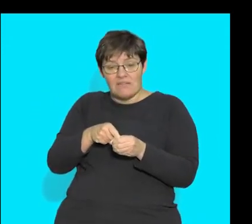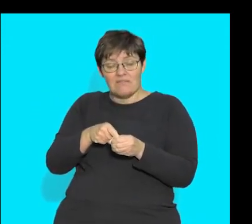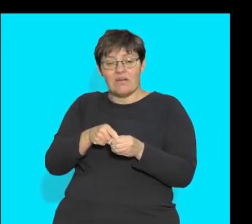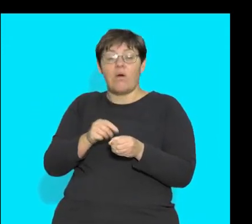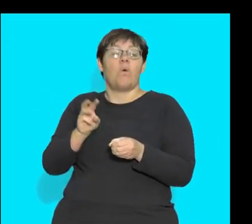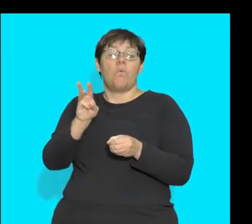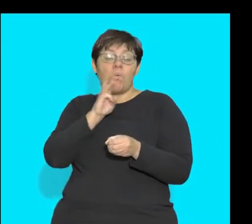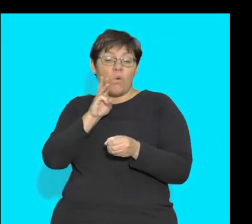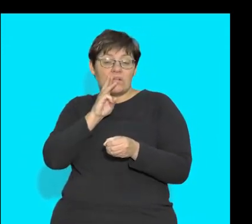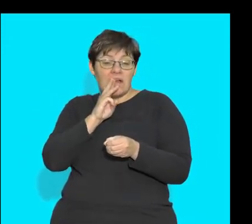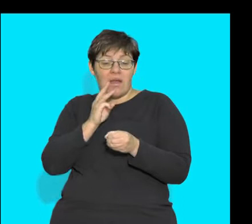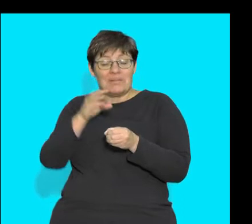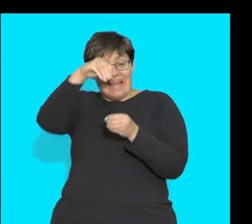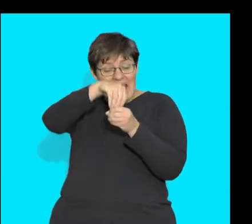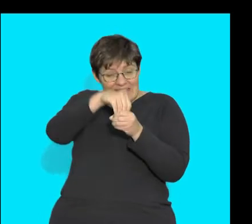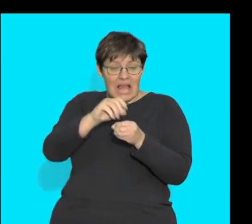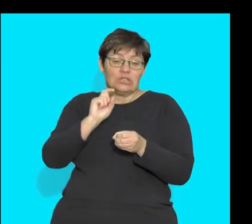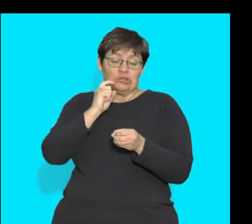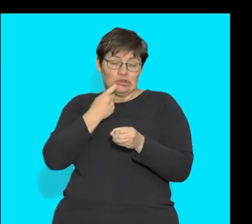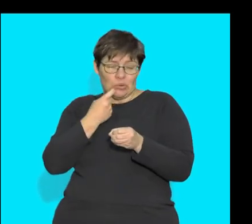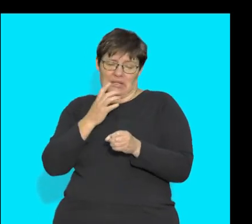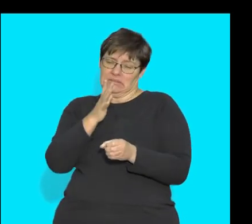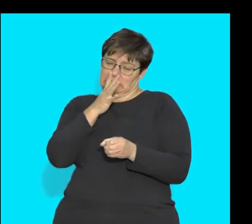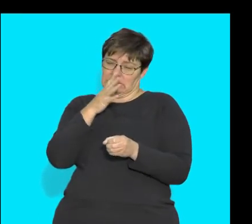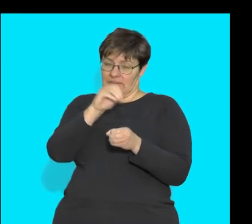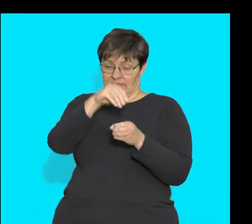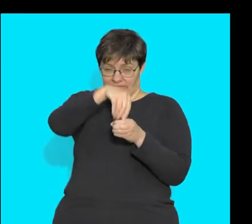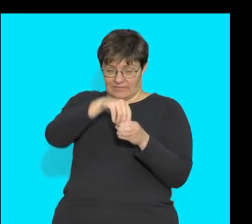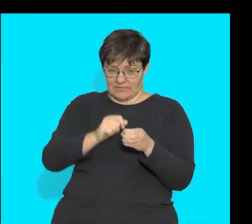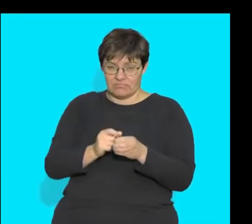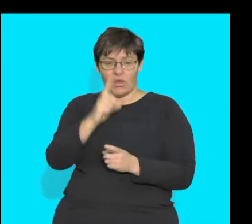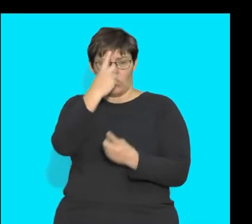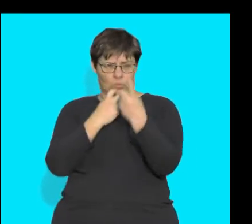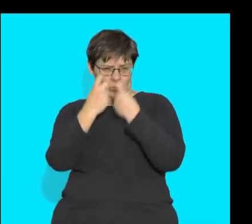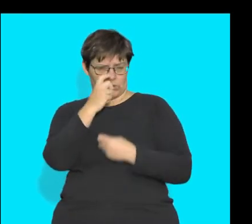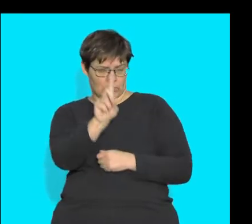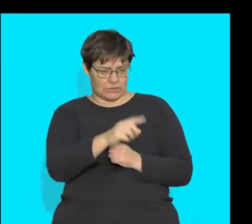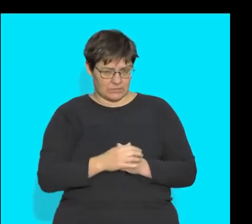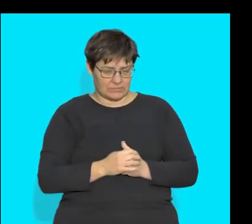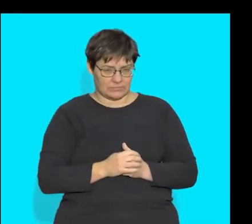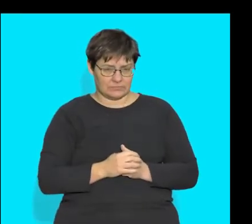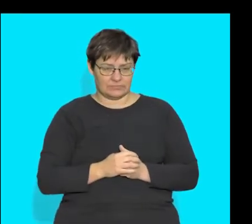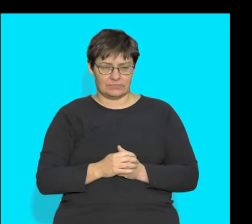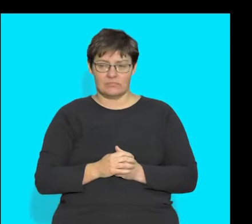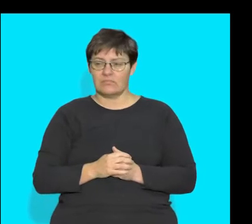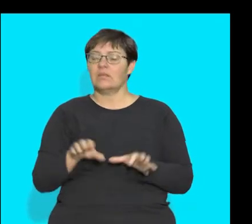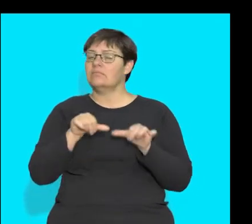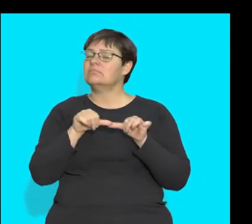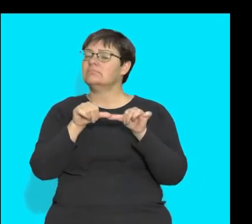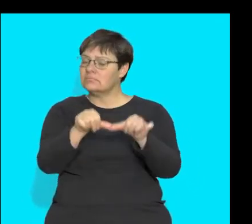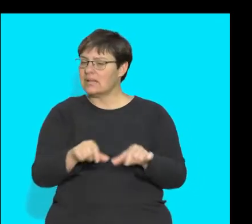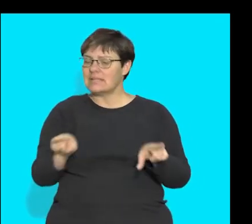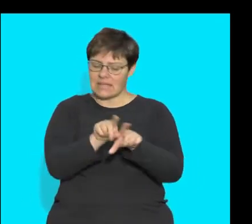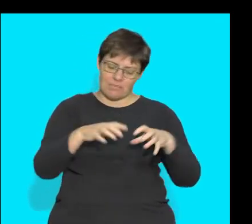the strong sugar solution. So what question are they going to ask me? Okay? So they're still carrying on with how